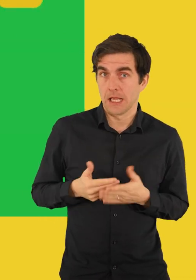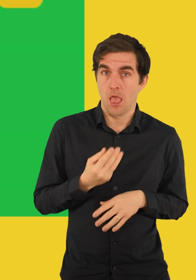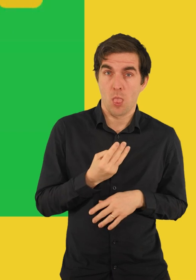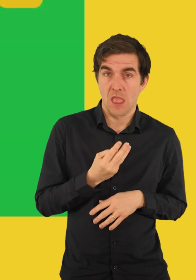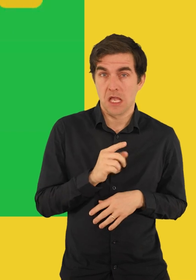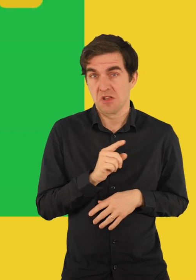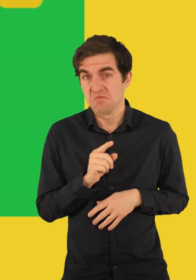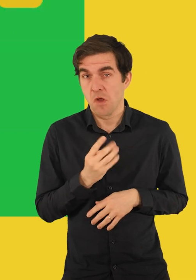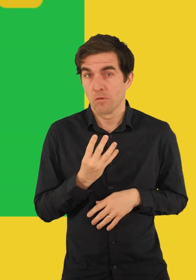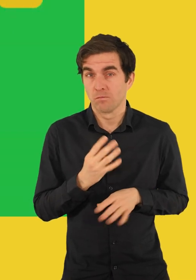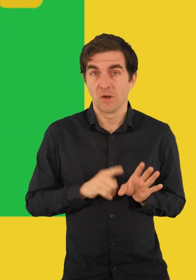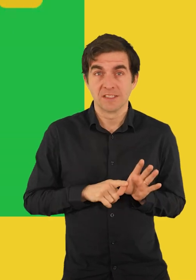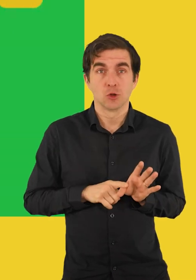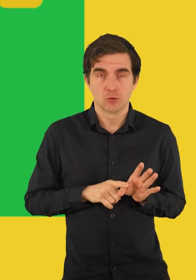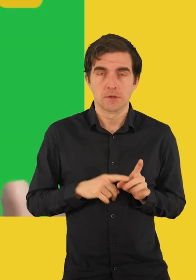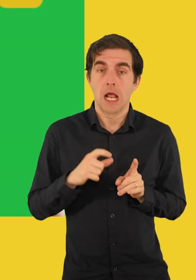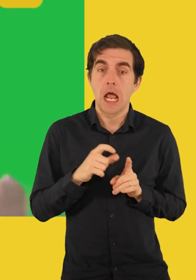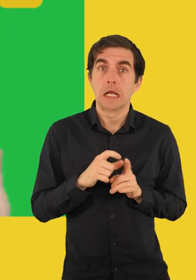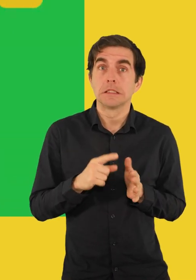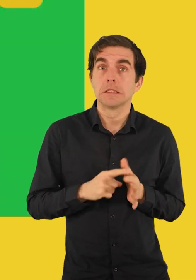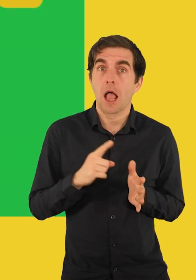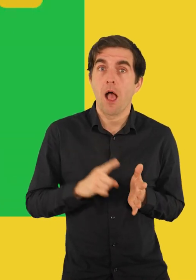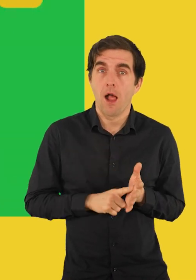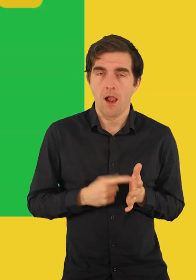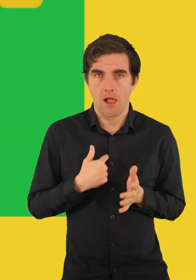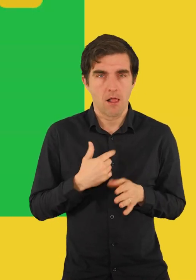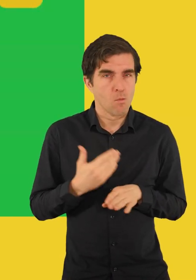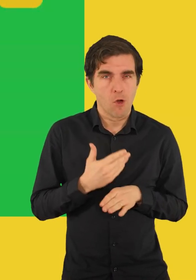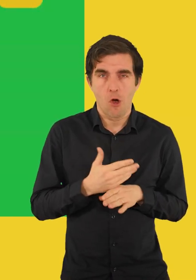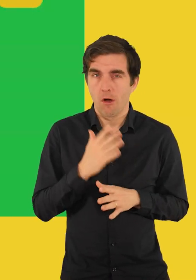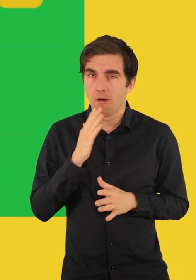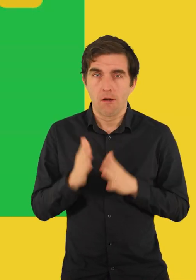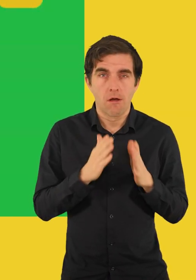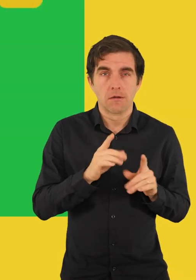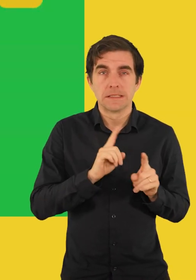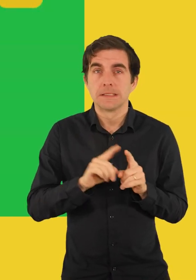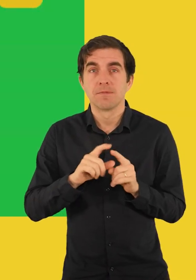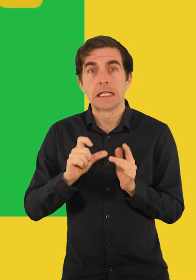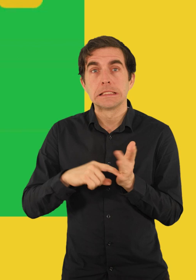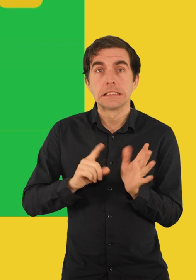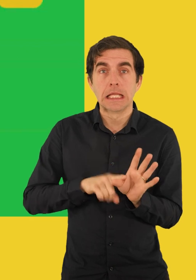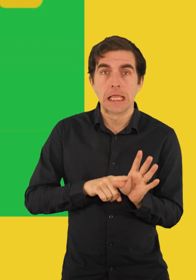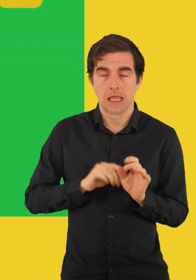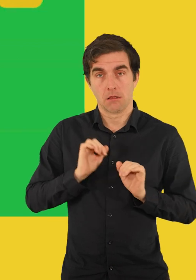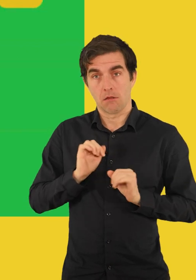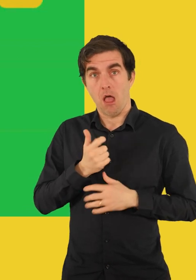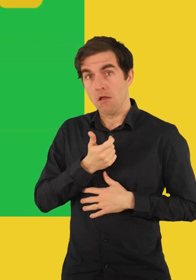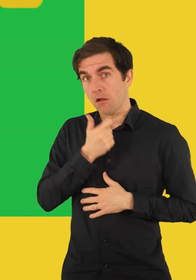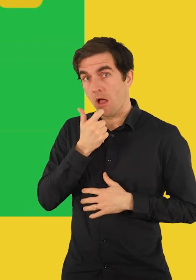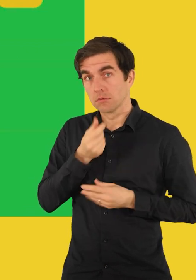4 years, we at DEAL have been learning with and from cities that have been picking up the tools and concepts of Doughnut